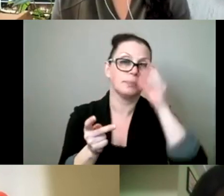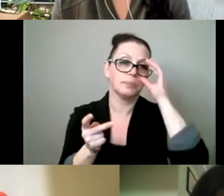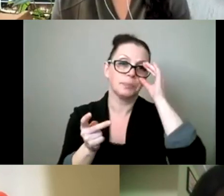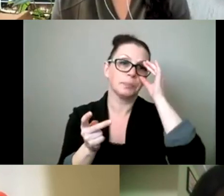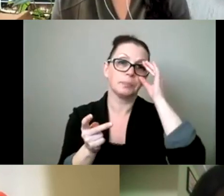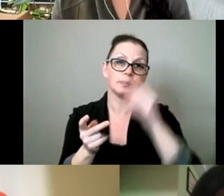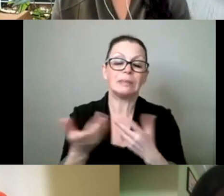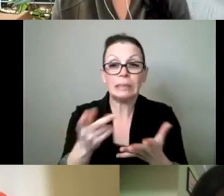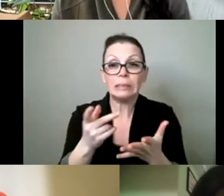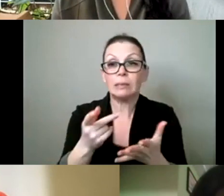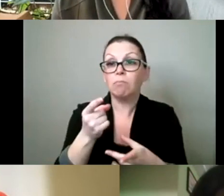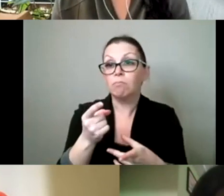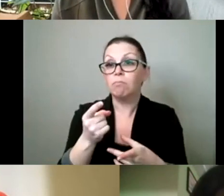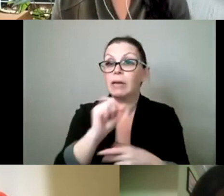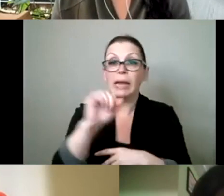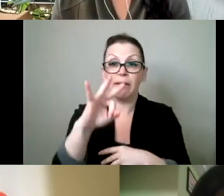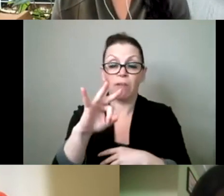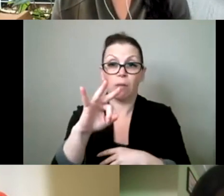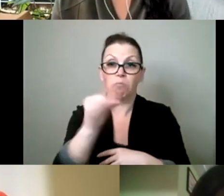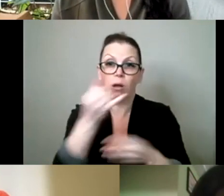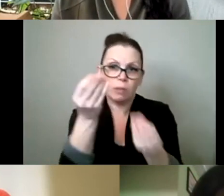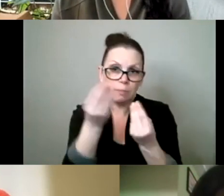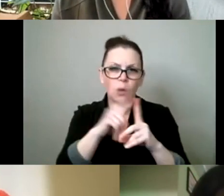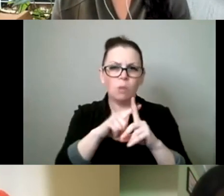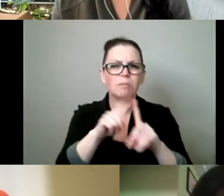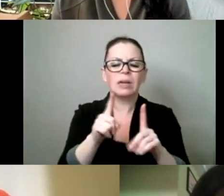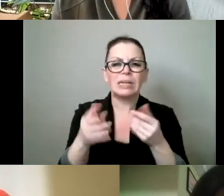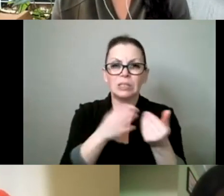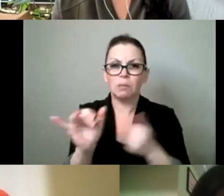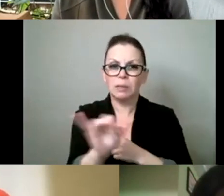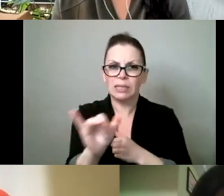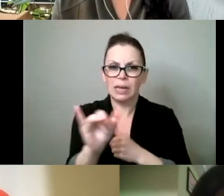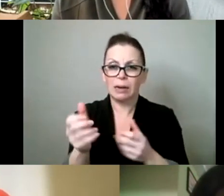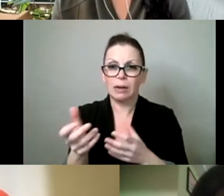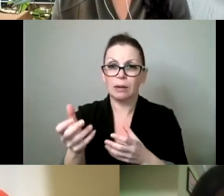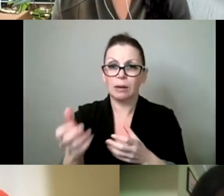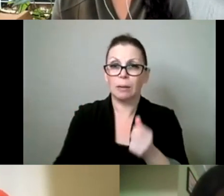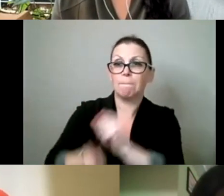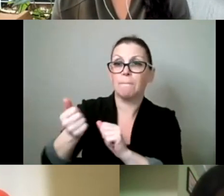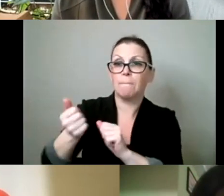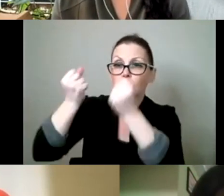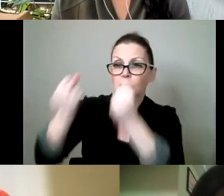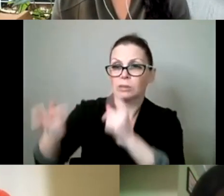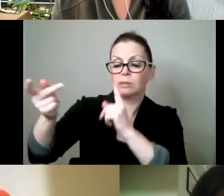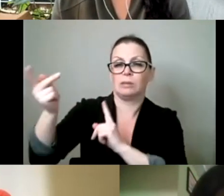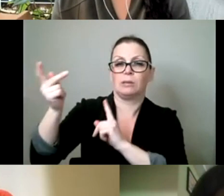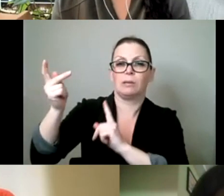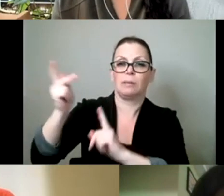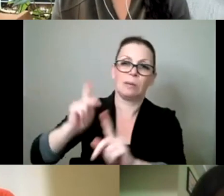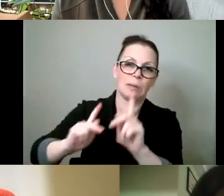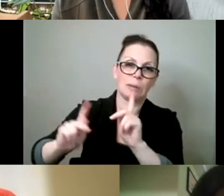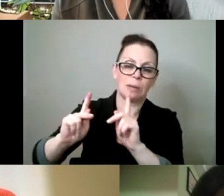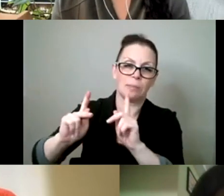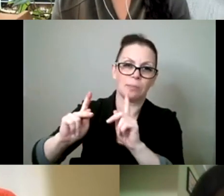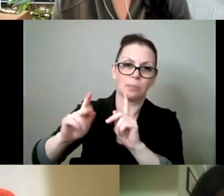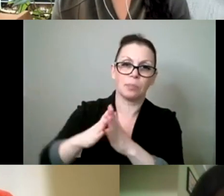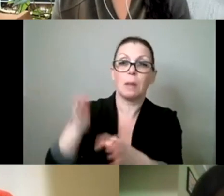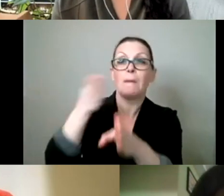and correct me if I'm wrong, that it's almost majority peer mentorship, helping lift each other